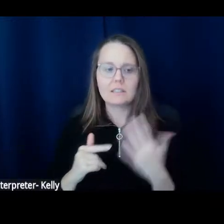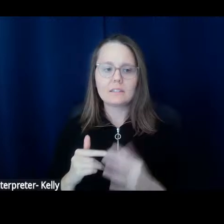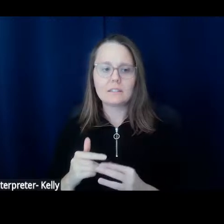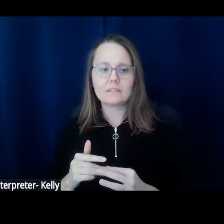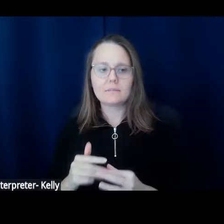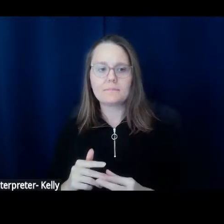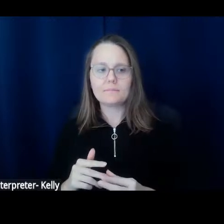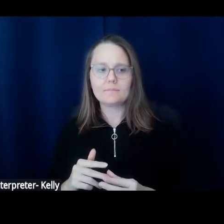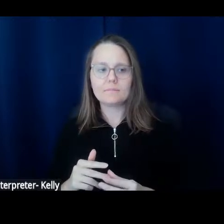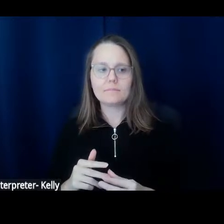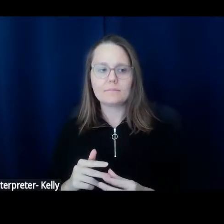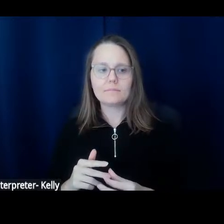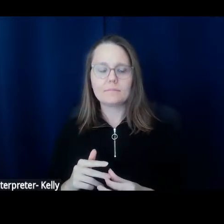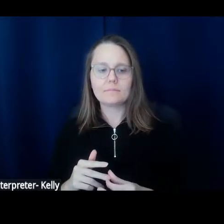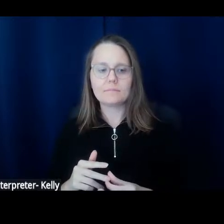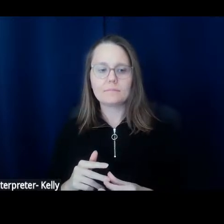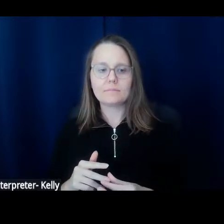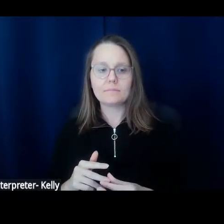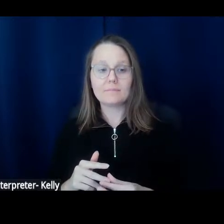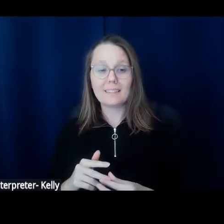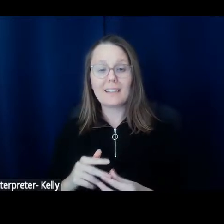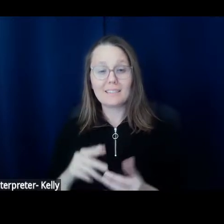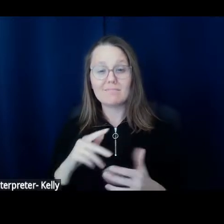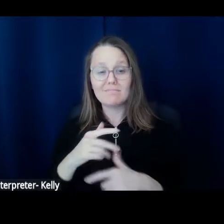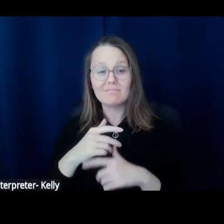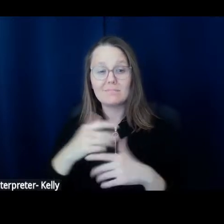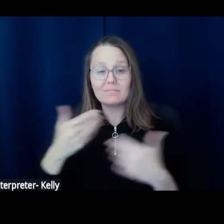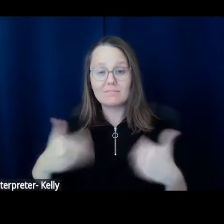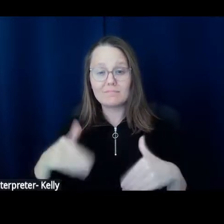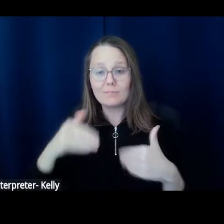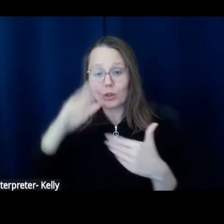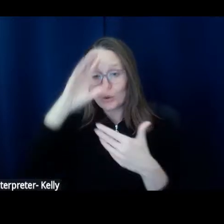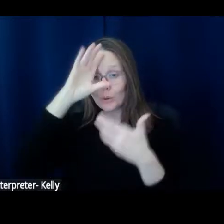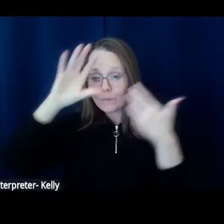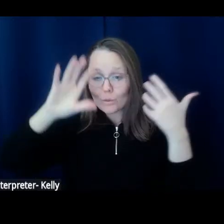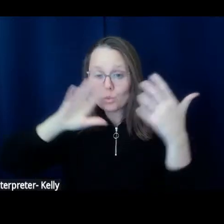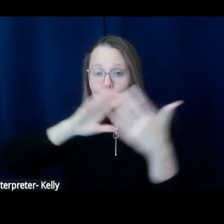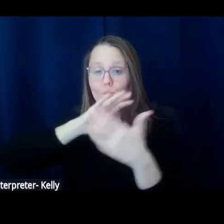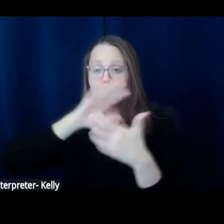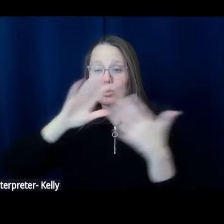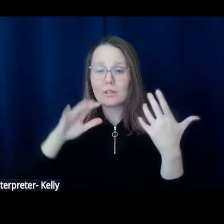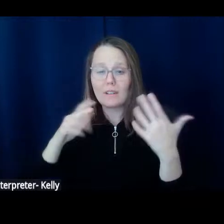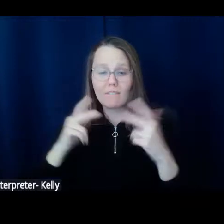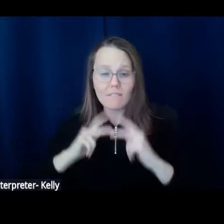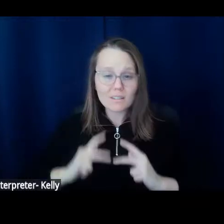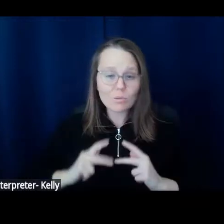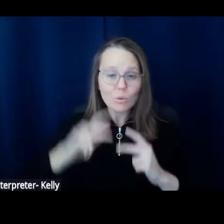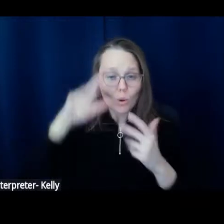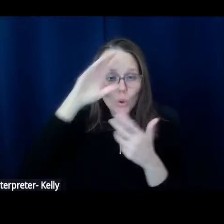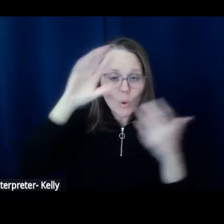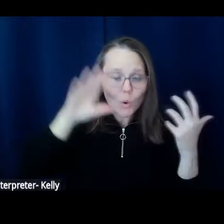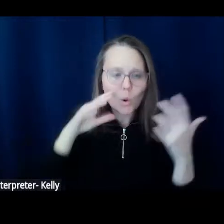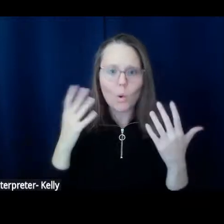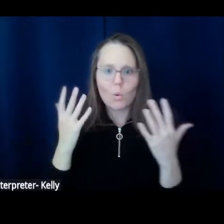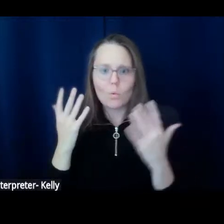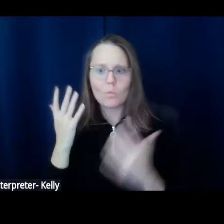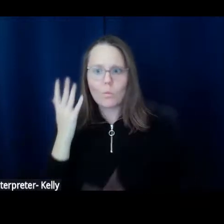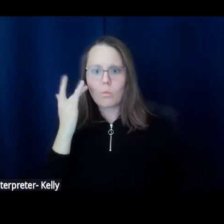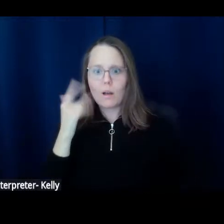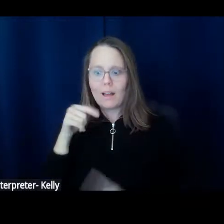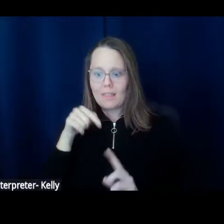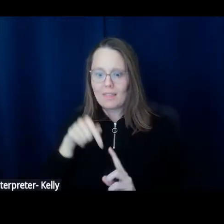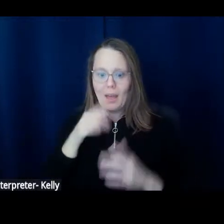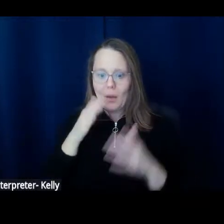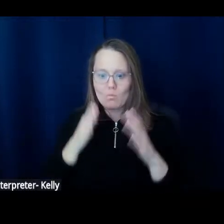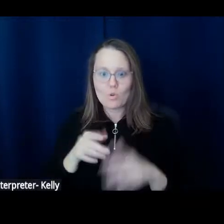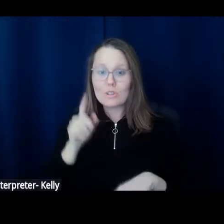quality is it's confusion. It's physical confusion because the person can't do what he used to